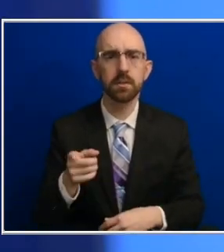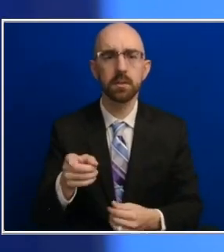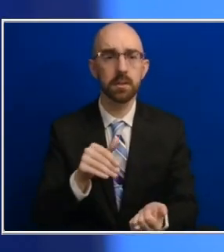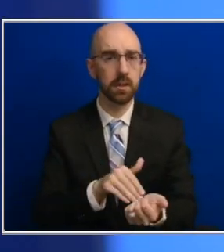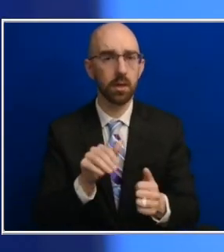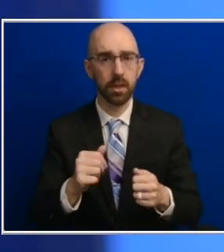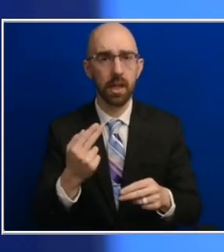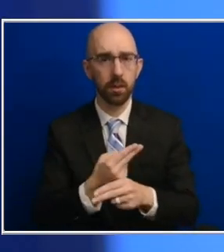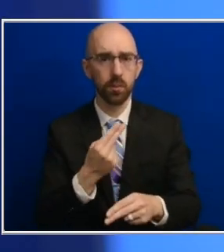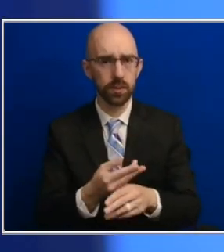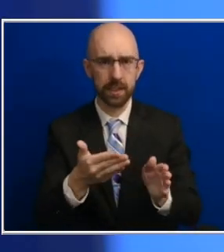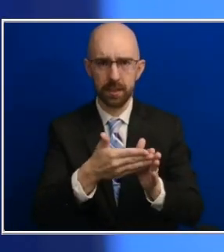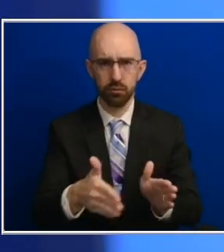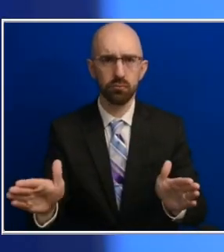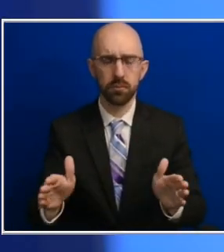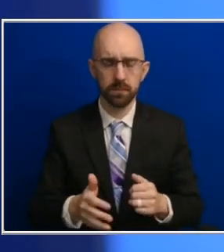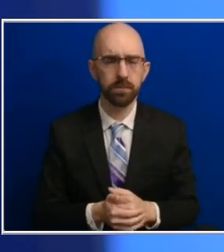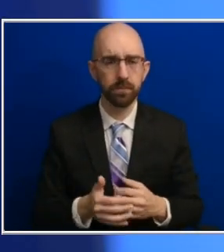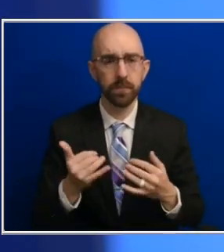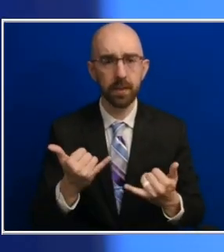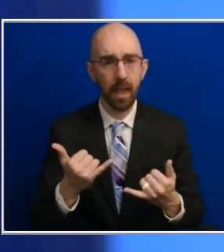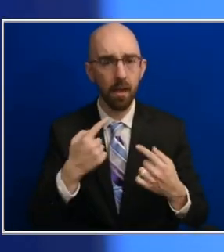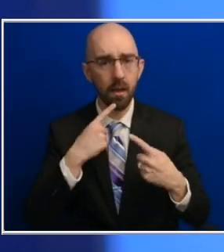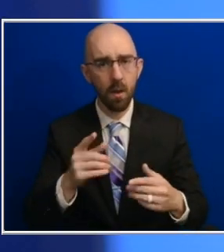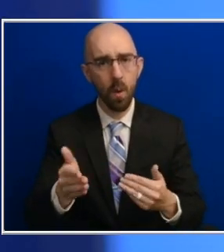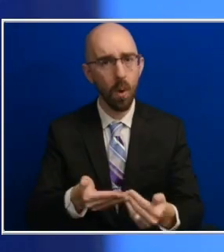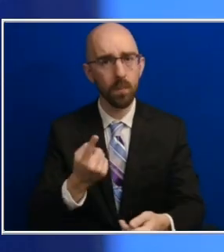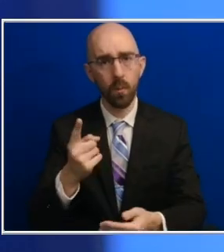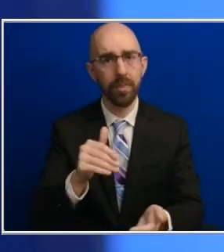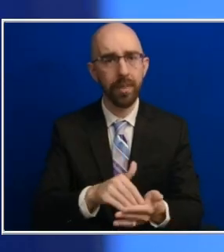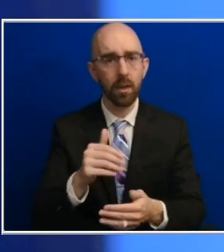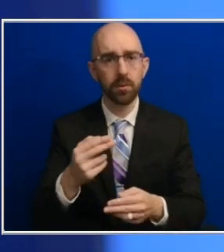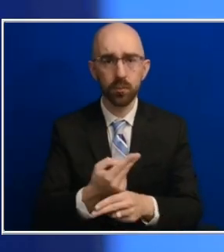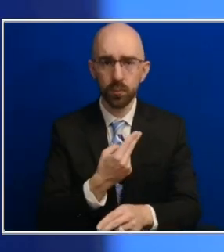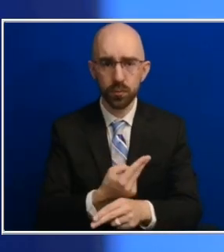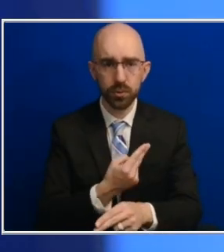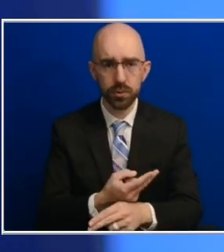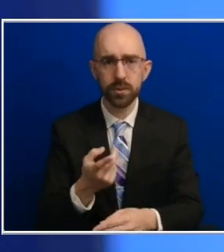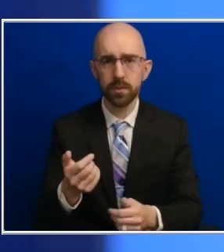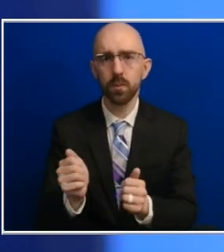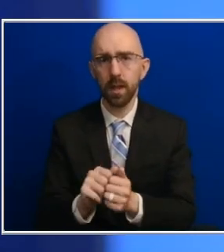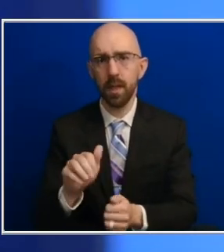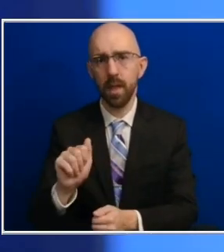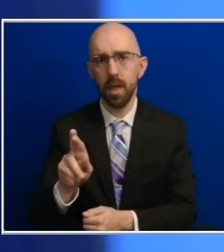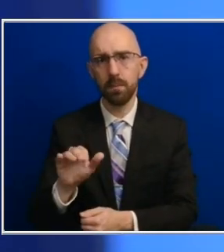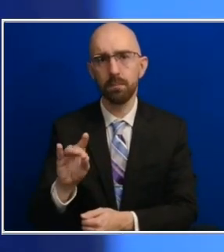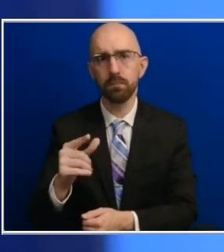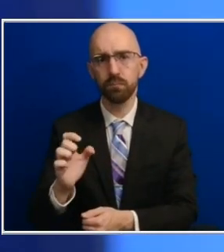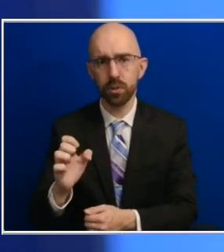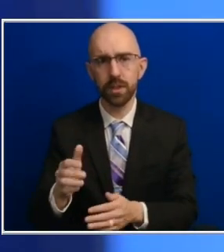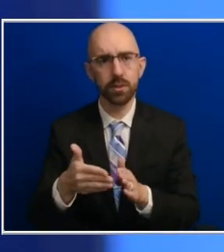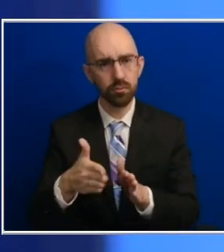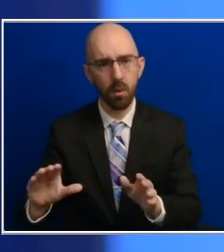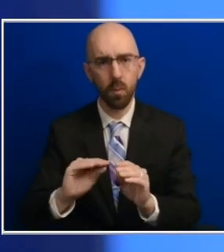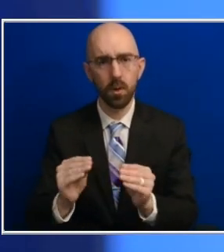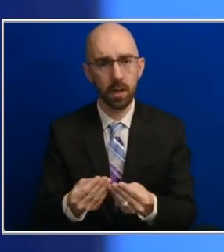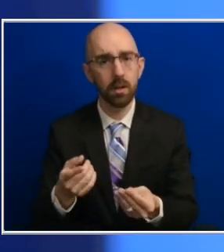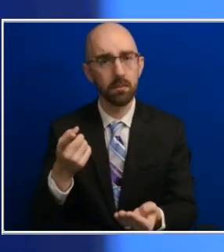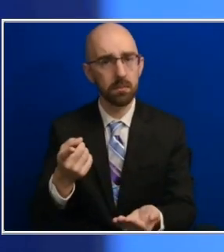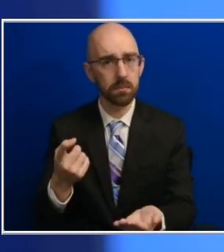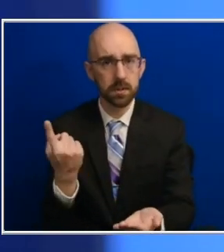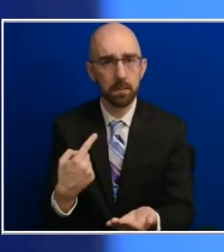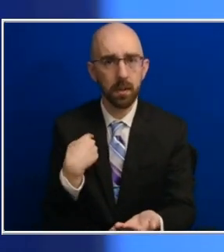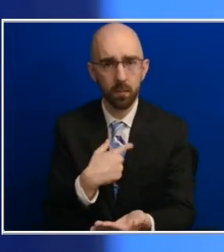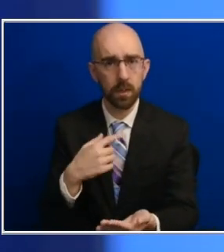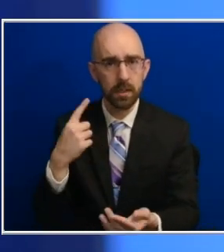scale. We've now achieved that and have almost 1,000 users now using a Bridge across the organization. But to your point, it is something that we take very seriously. We make sure we test